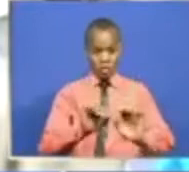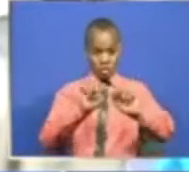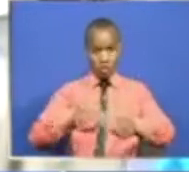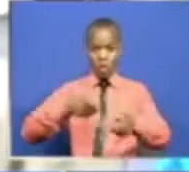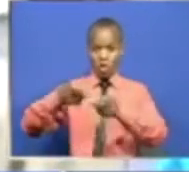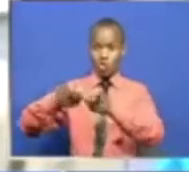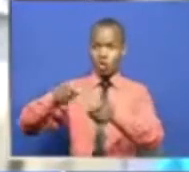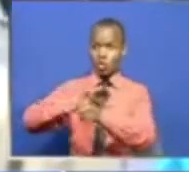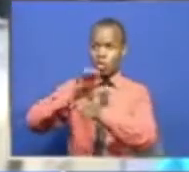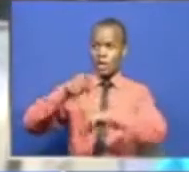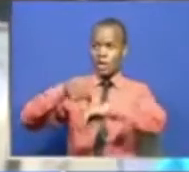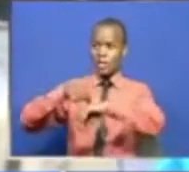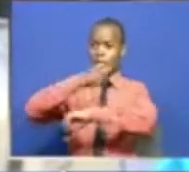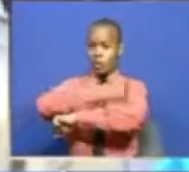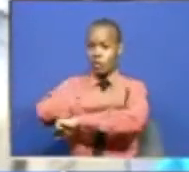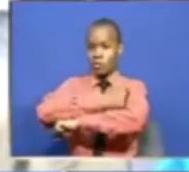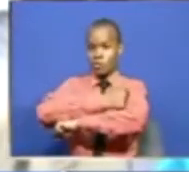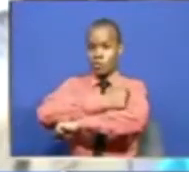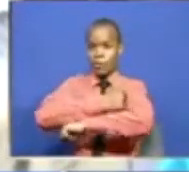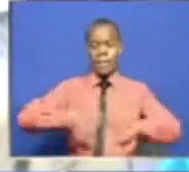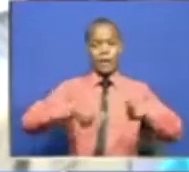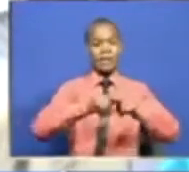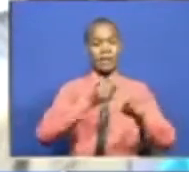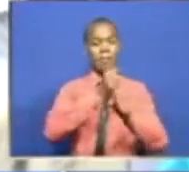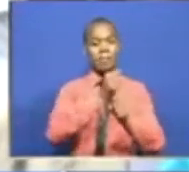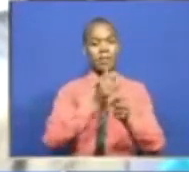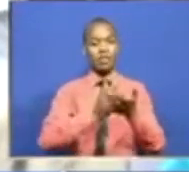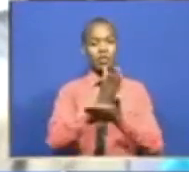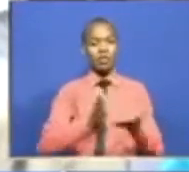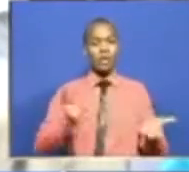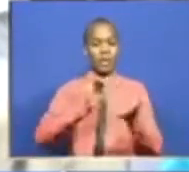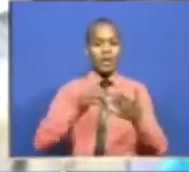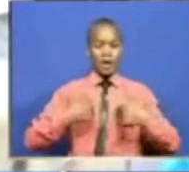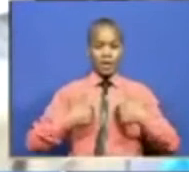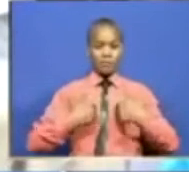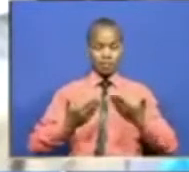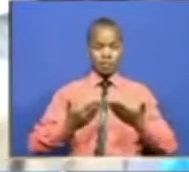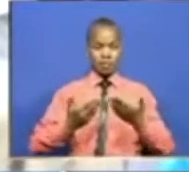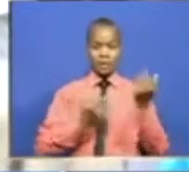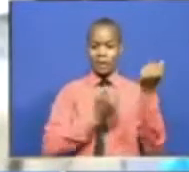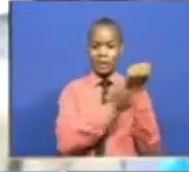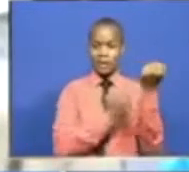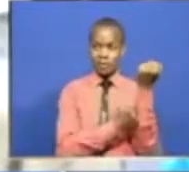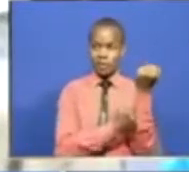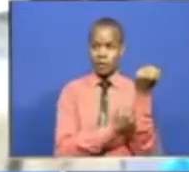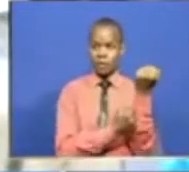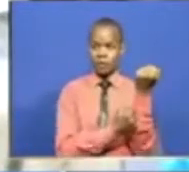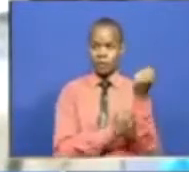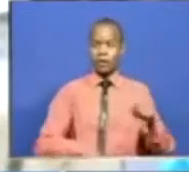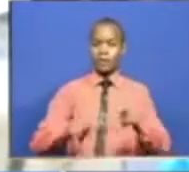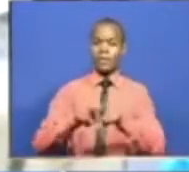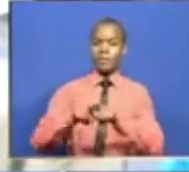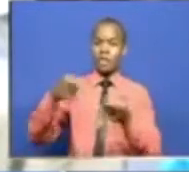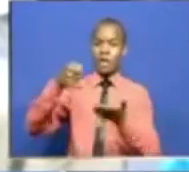the learning institutions. Continuous provision of psychosocial support has also been integral in managing